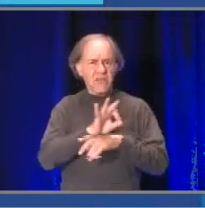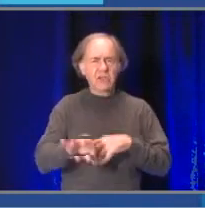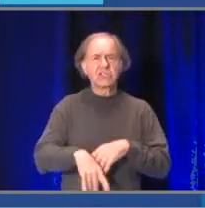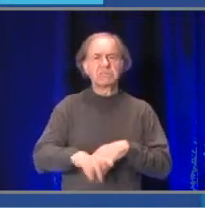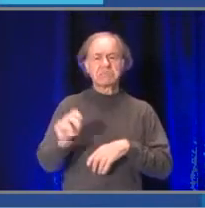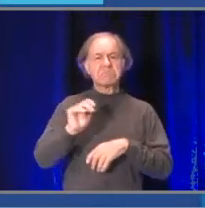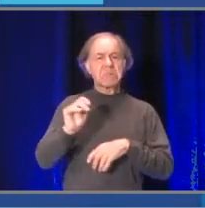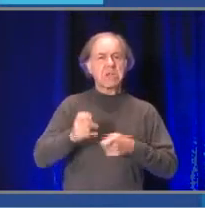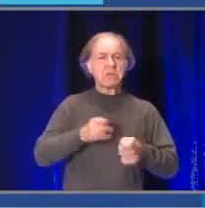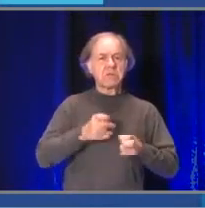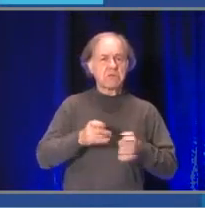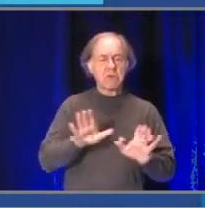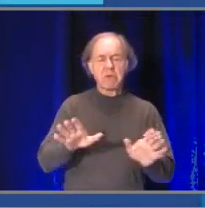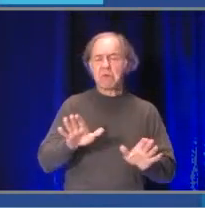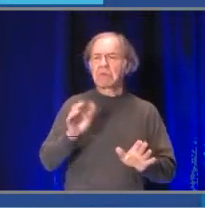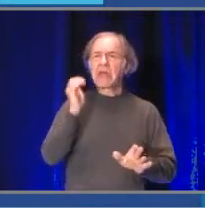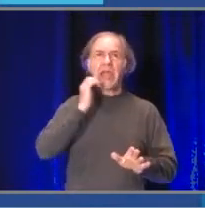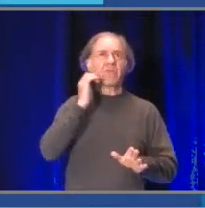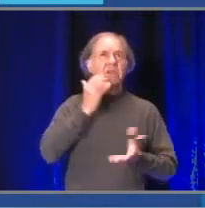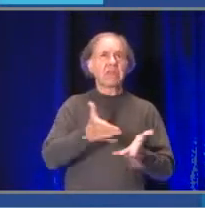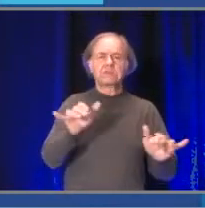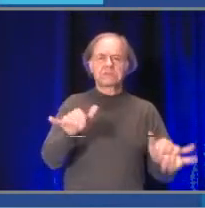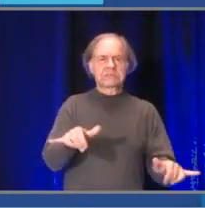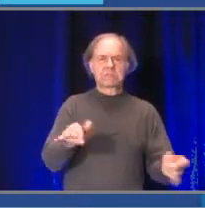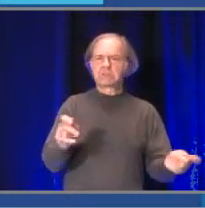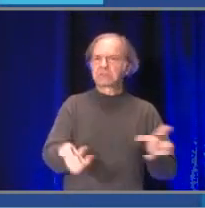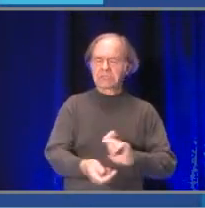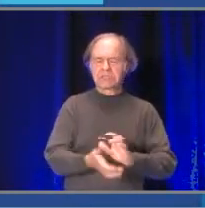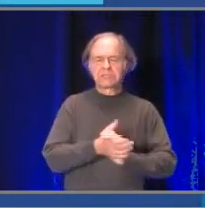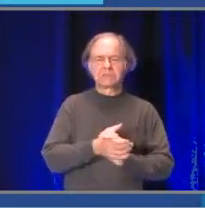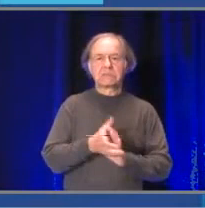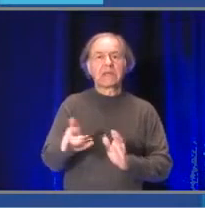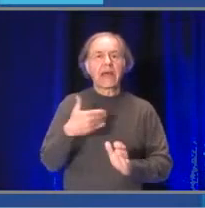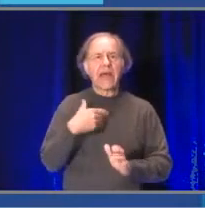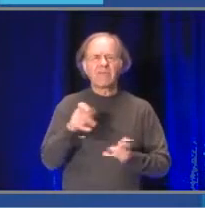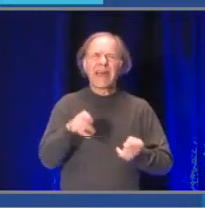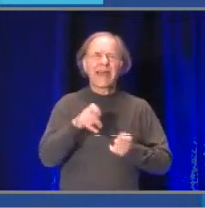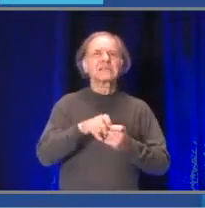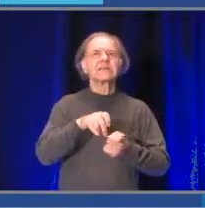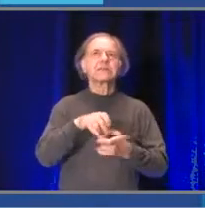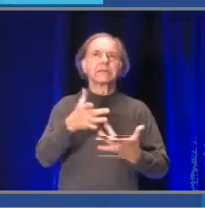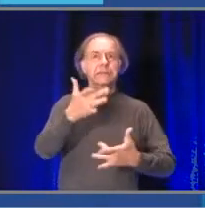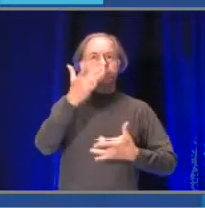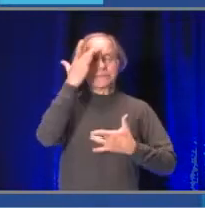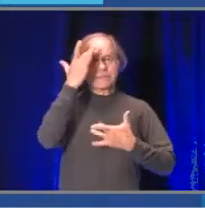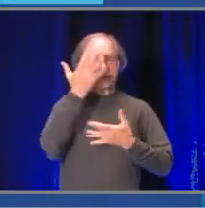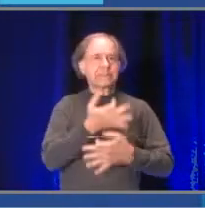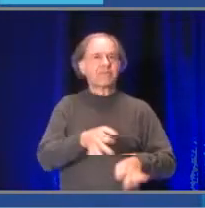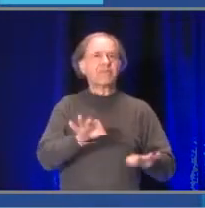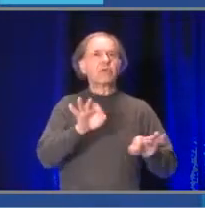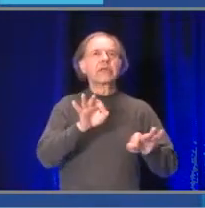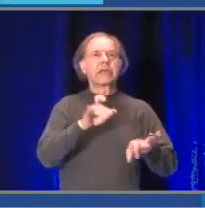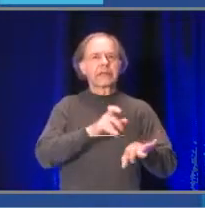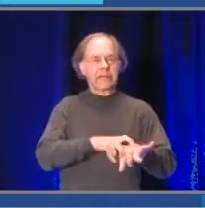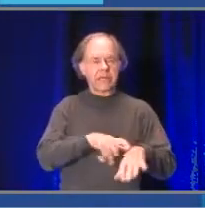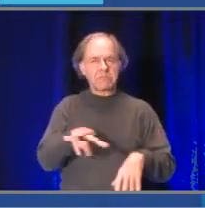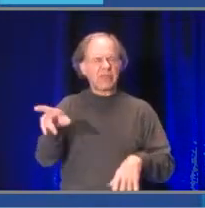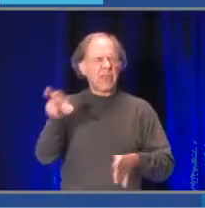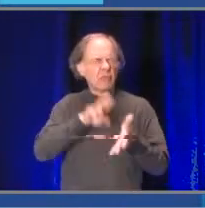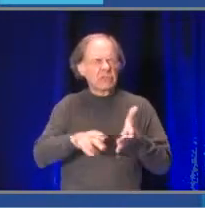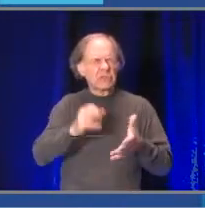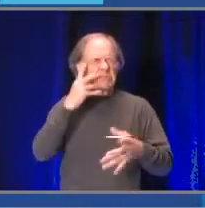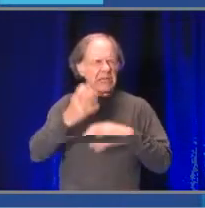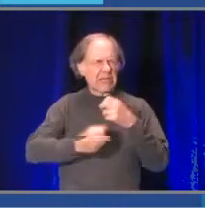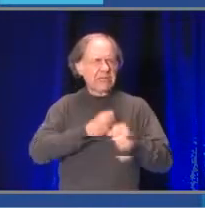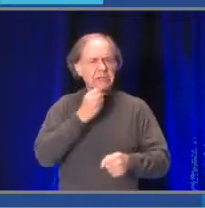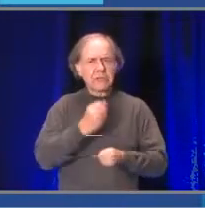daily living is unchanged. And we have excellent disease-free intervals. It's been studied for years. We have